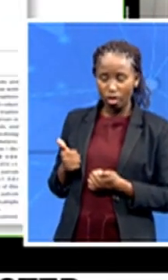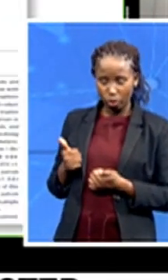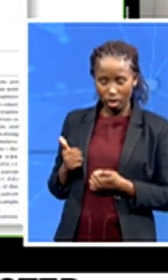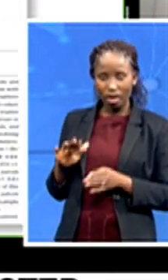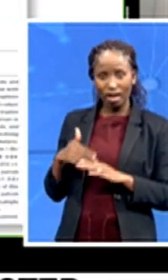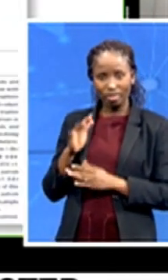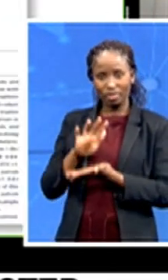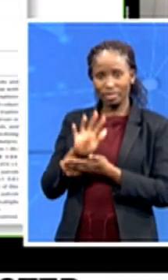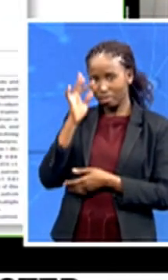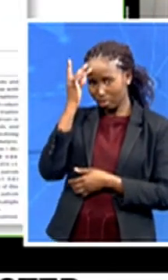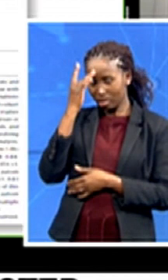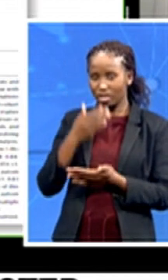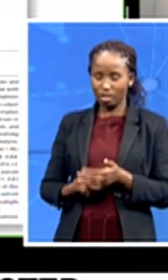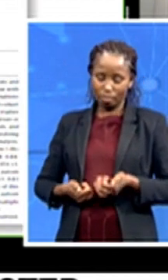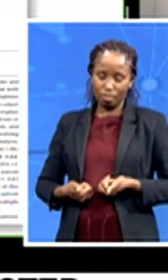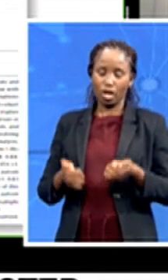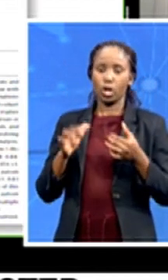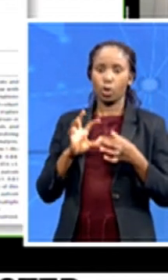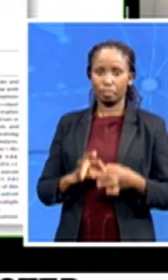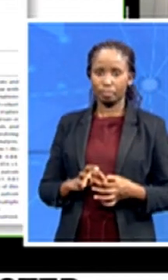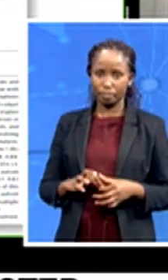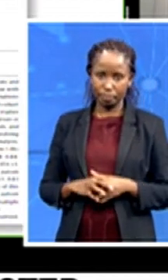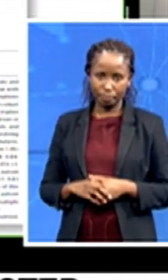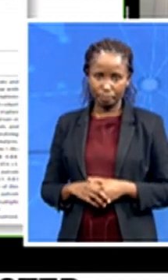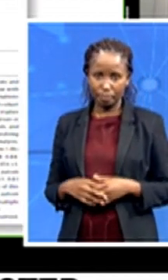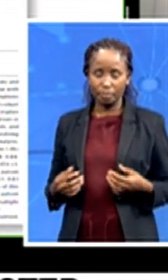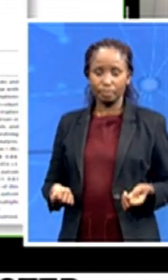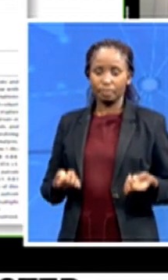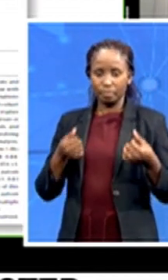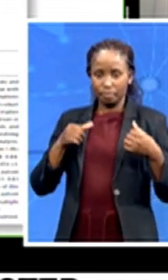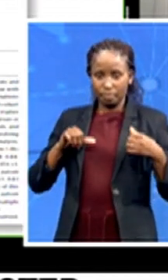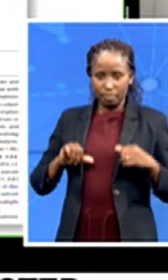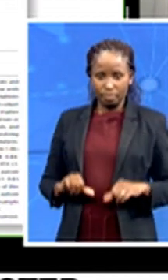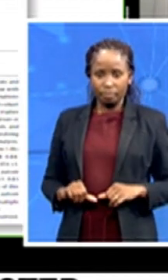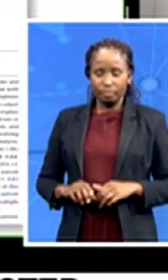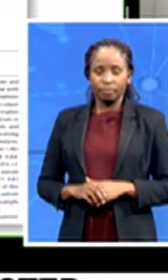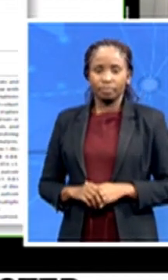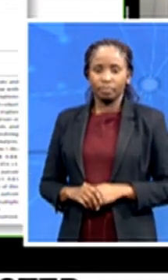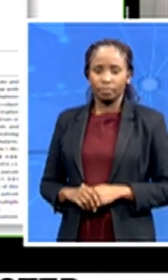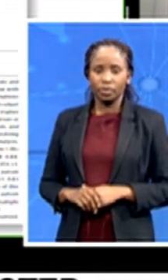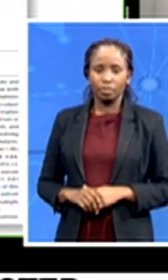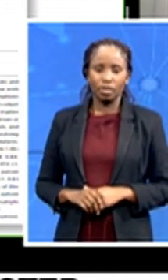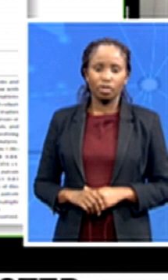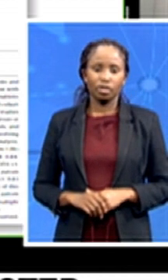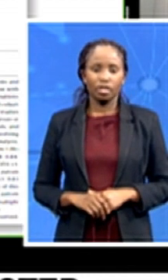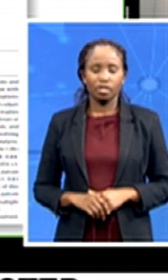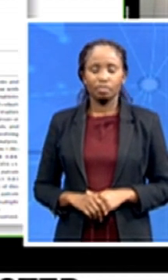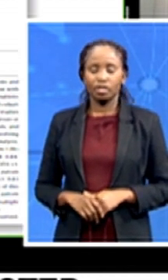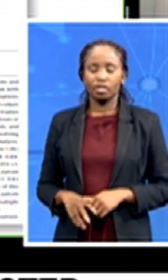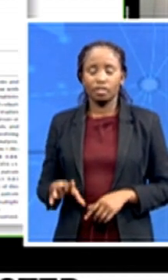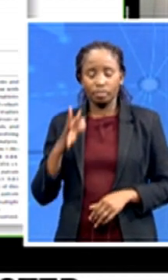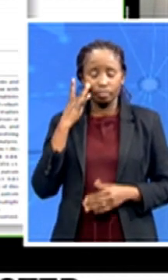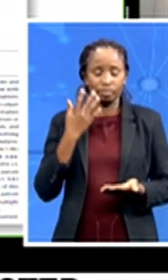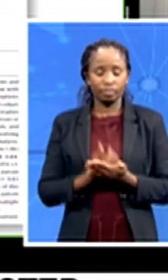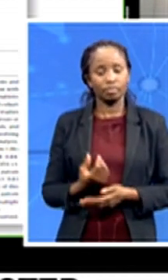Then the next one is to look at whether there is any strong evidence in the literature against a